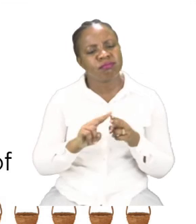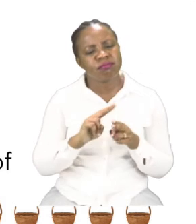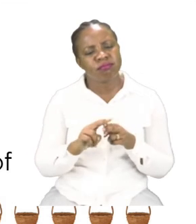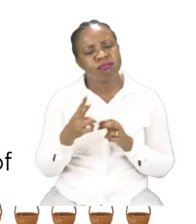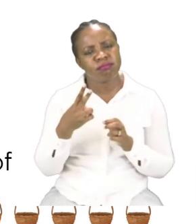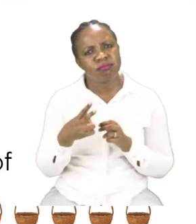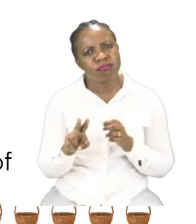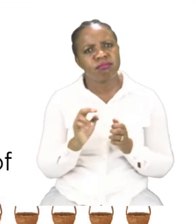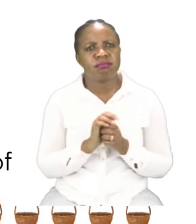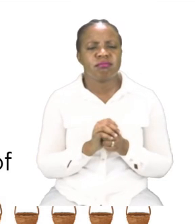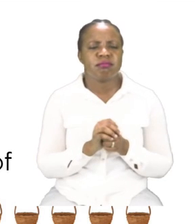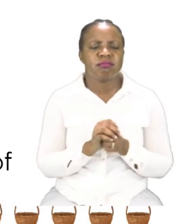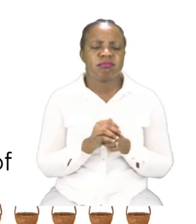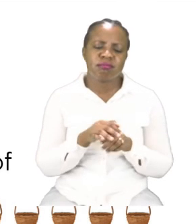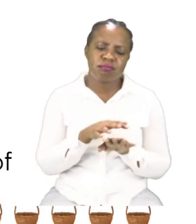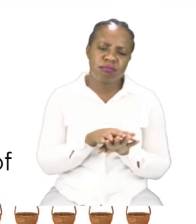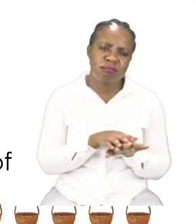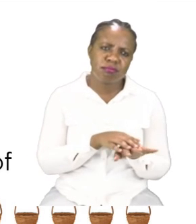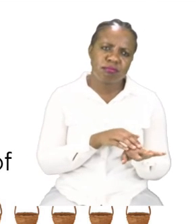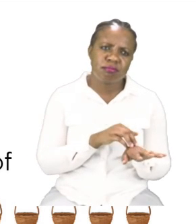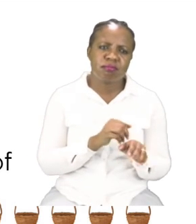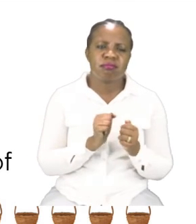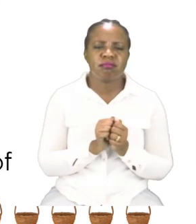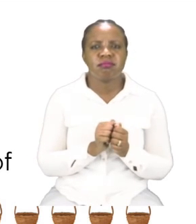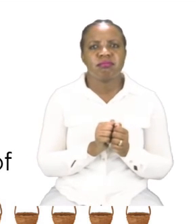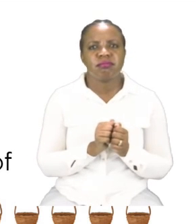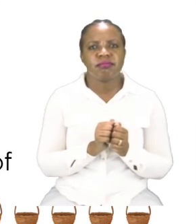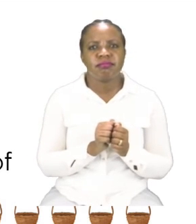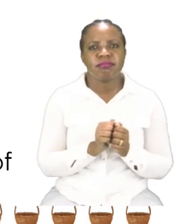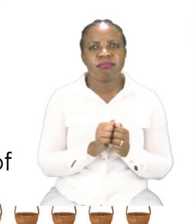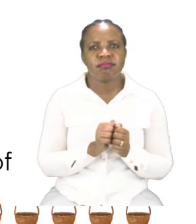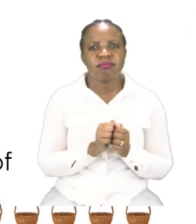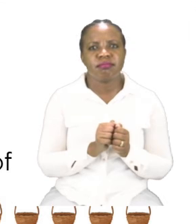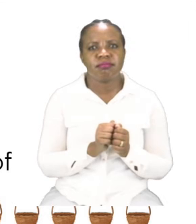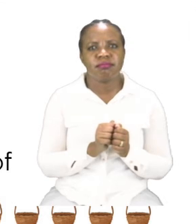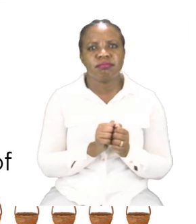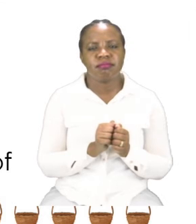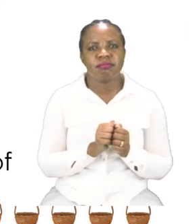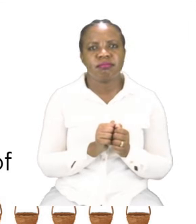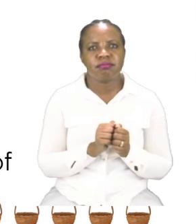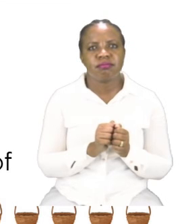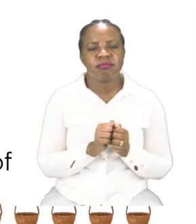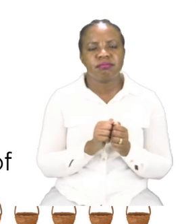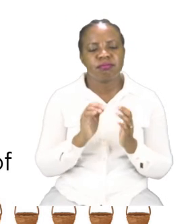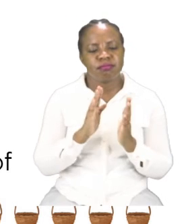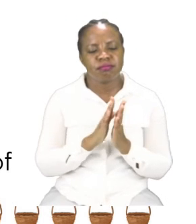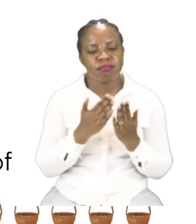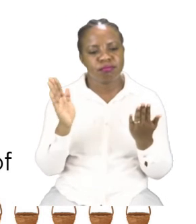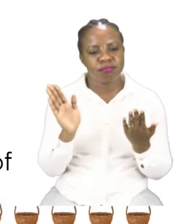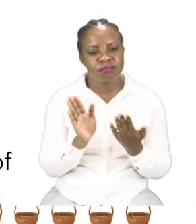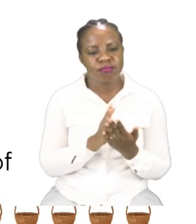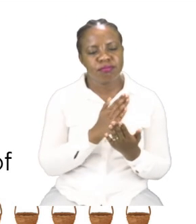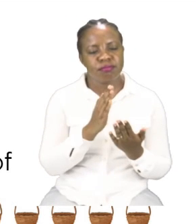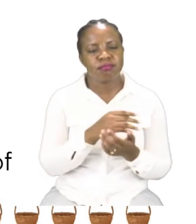make sure where you guess where it says I think. Let's now turn to the next page, page 30.